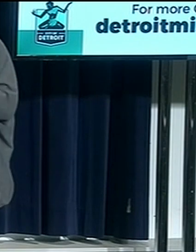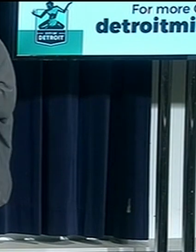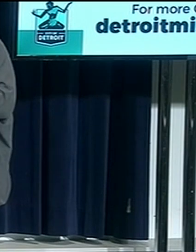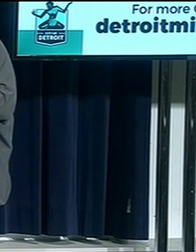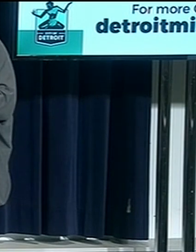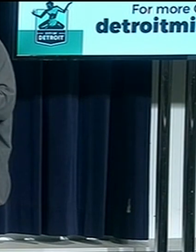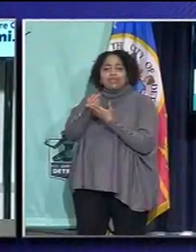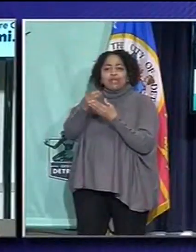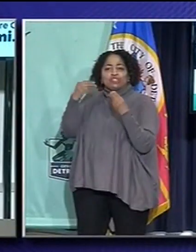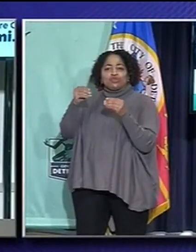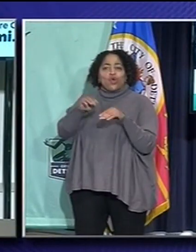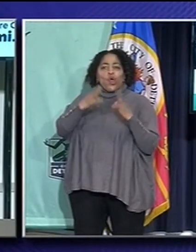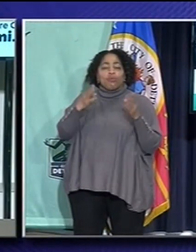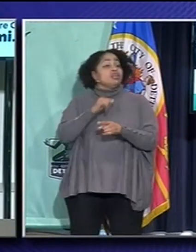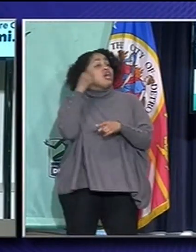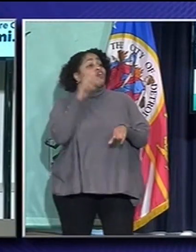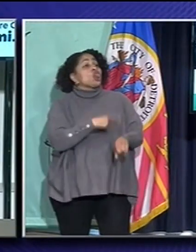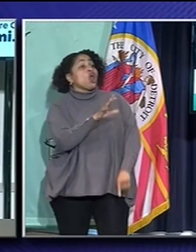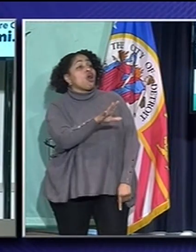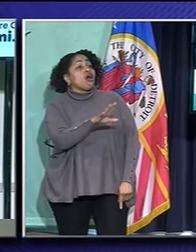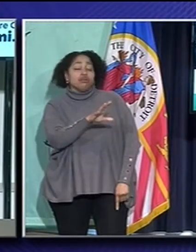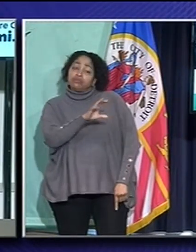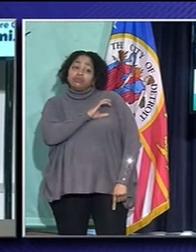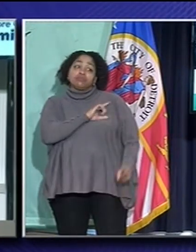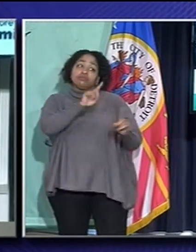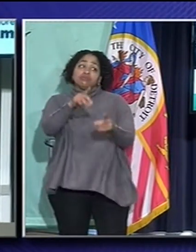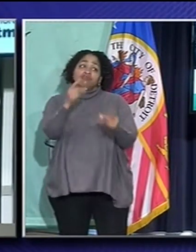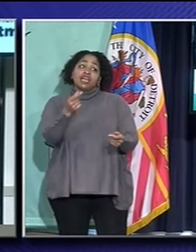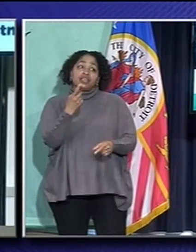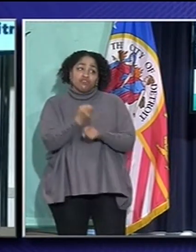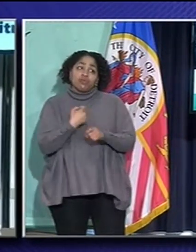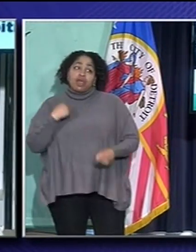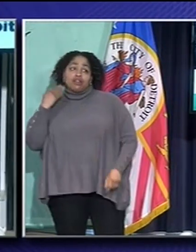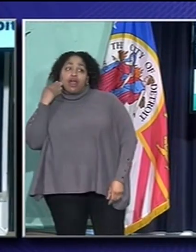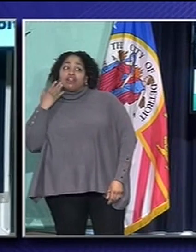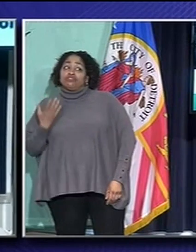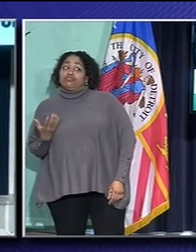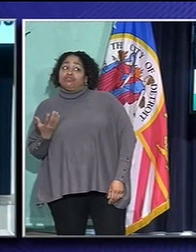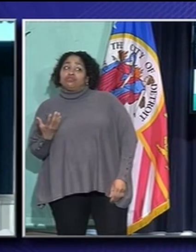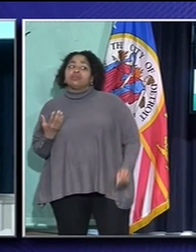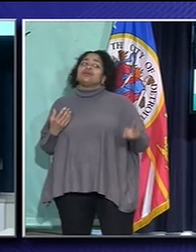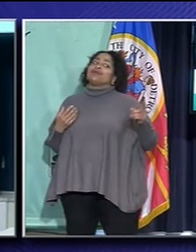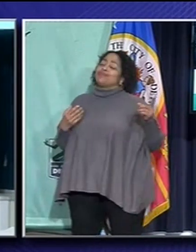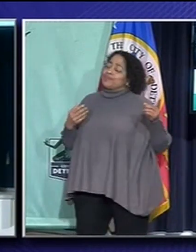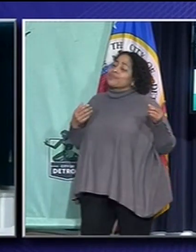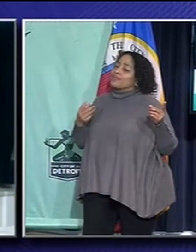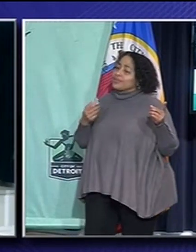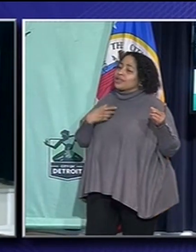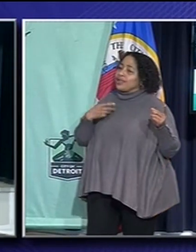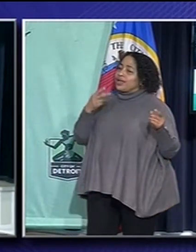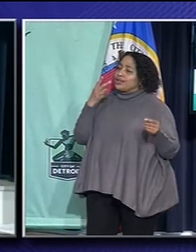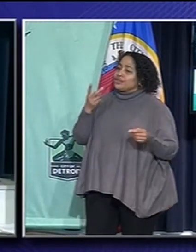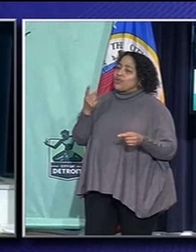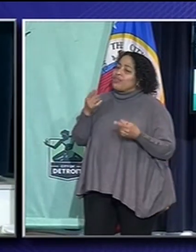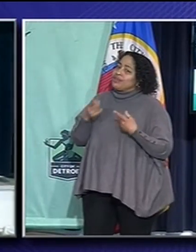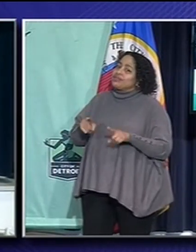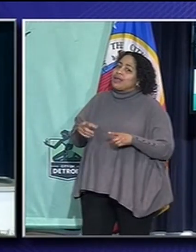long. Well, DPD got out there pretty fast, as far as I could tell. I saw one this afternoon. That's why I